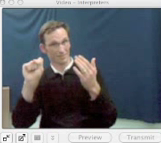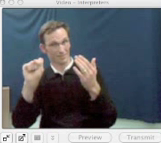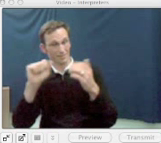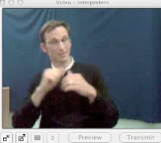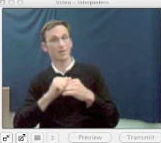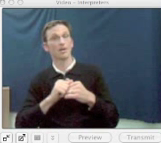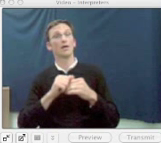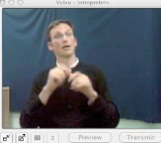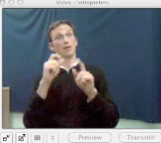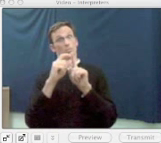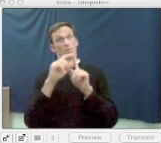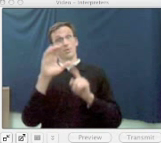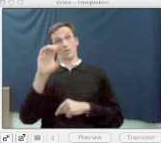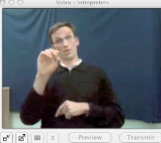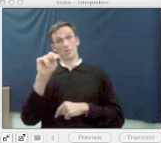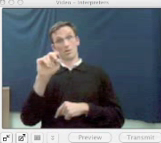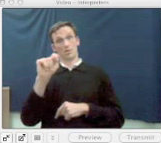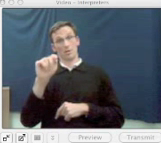does not